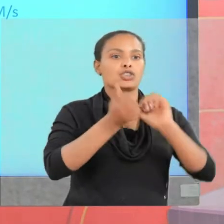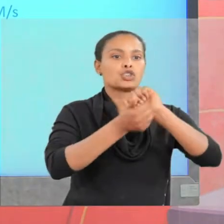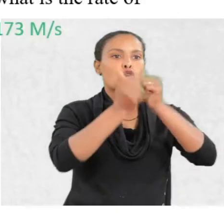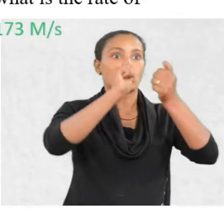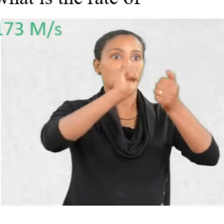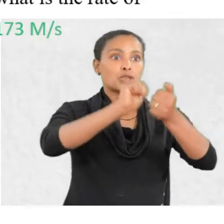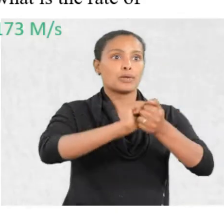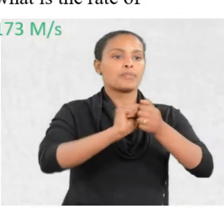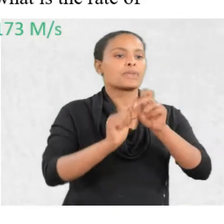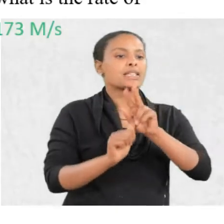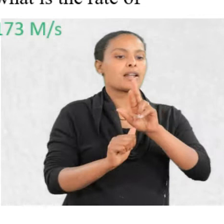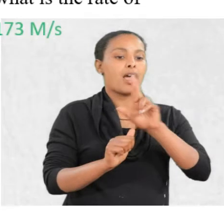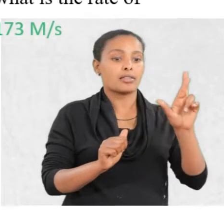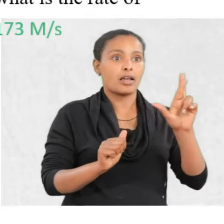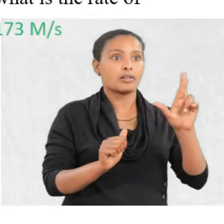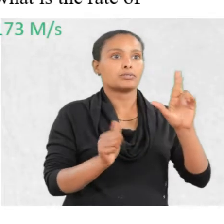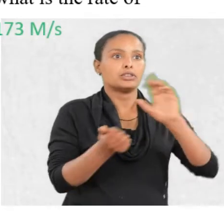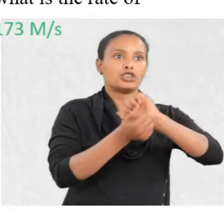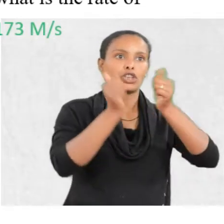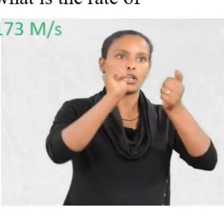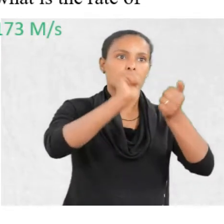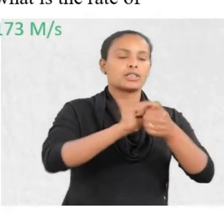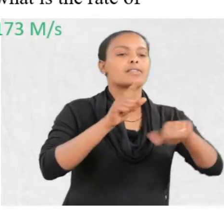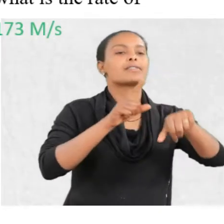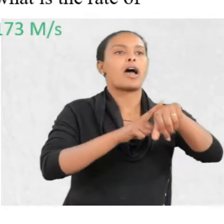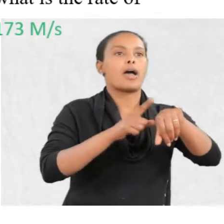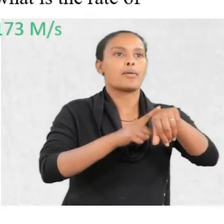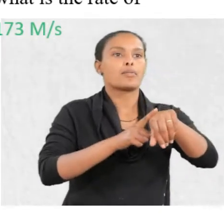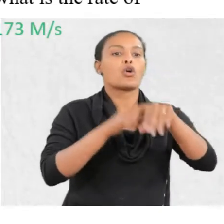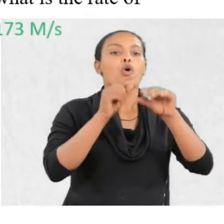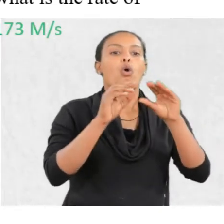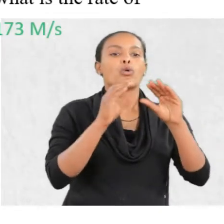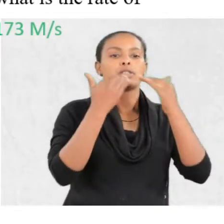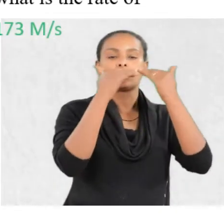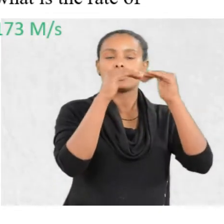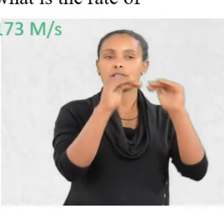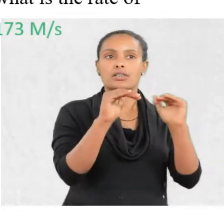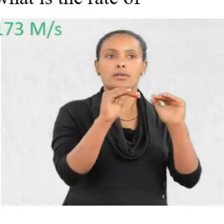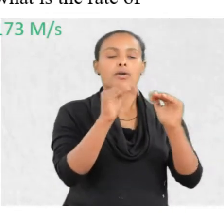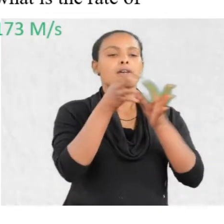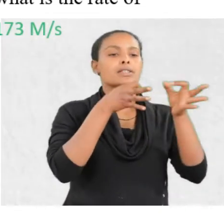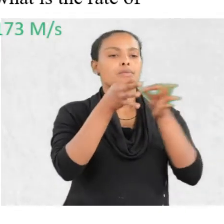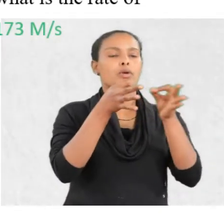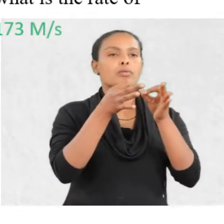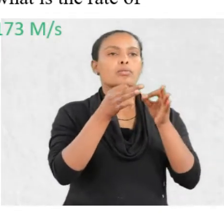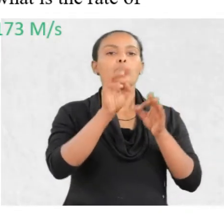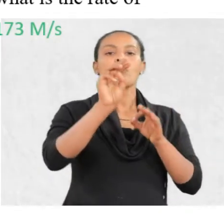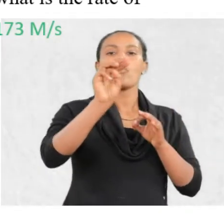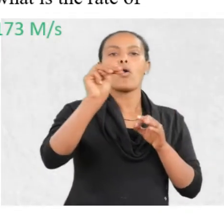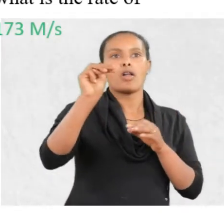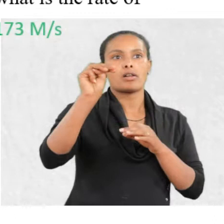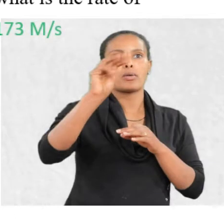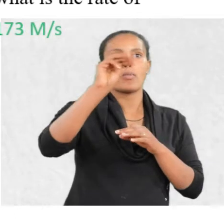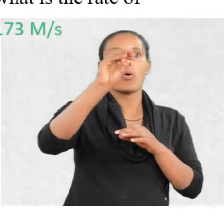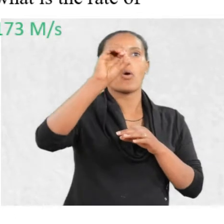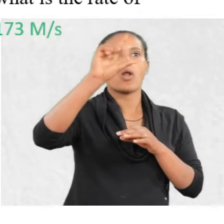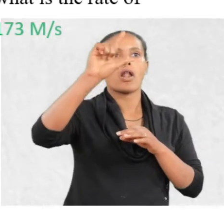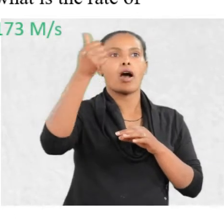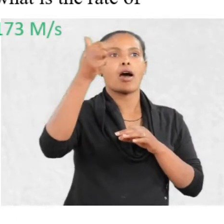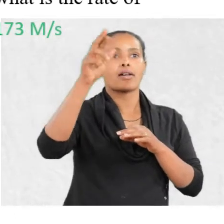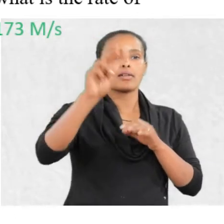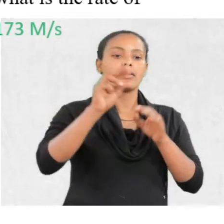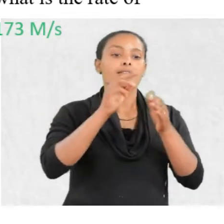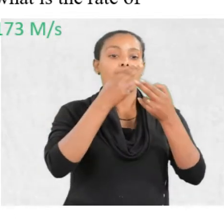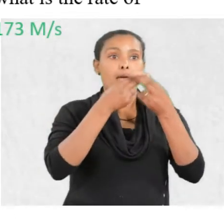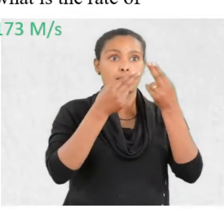the reactant divided by change in time. Concentration is expressed in molarity, molar.